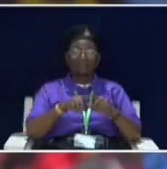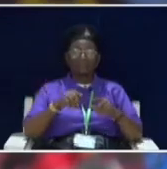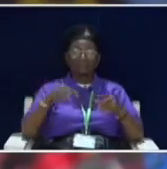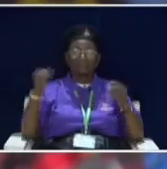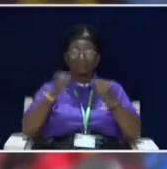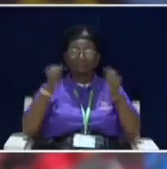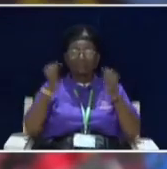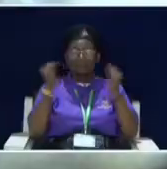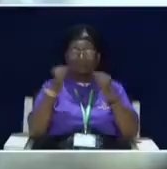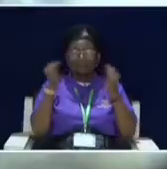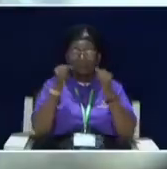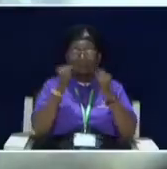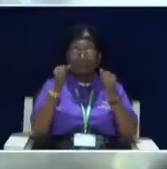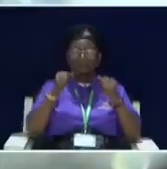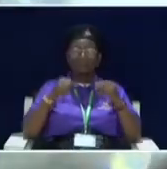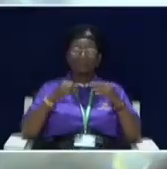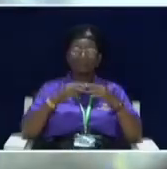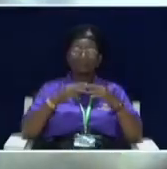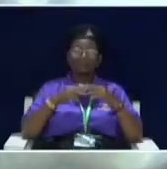that